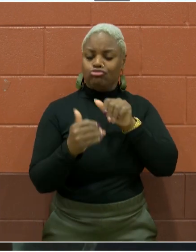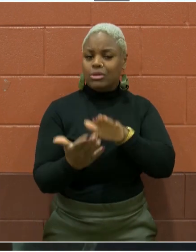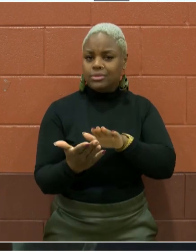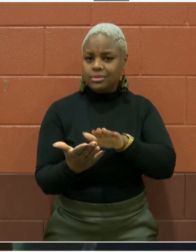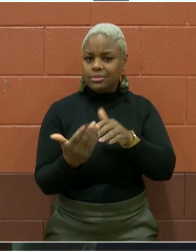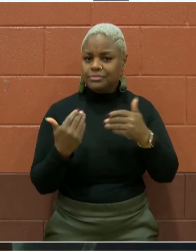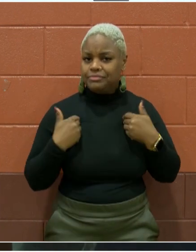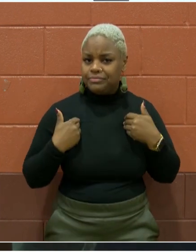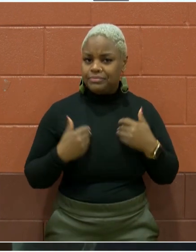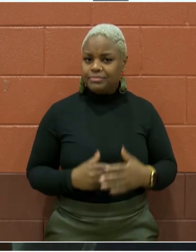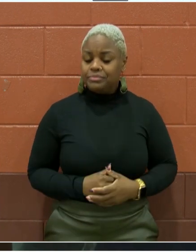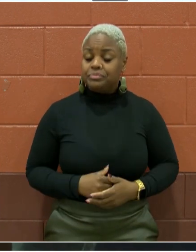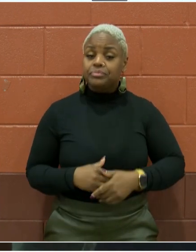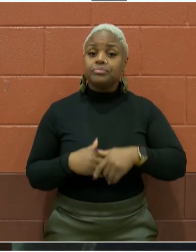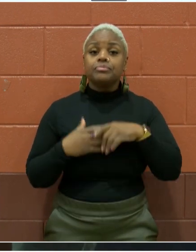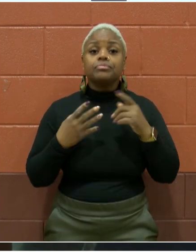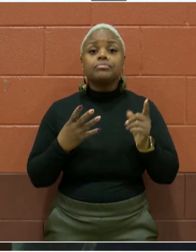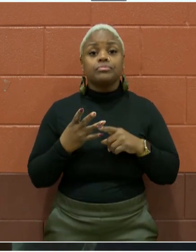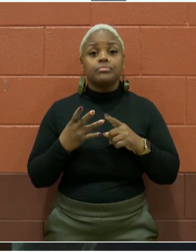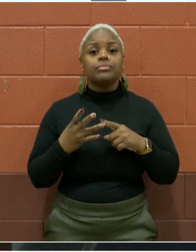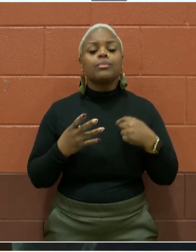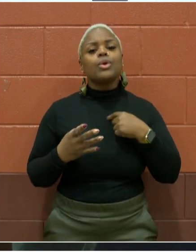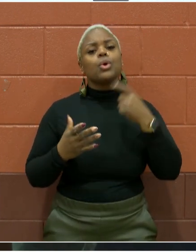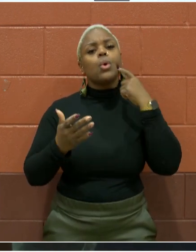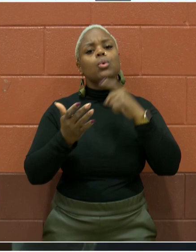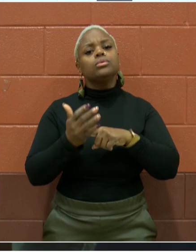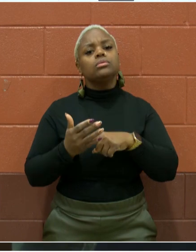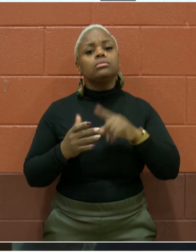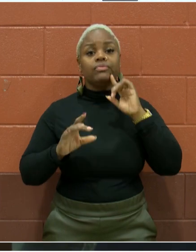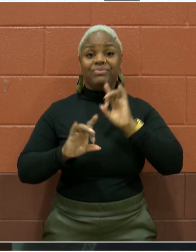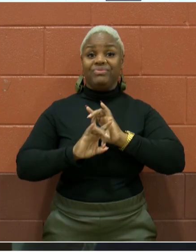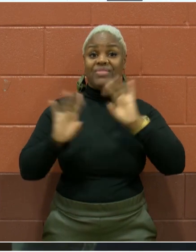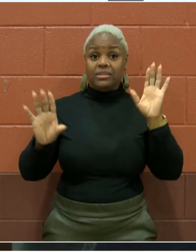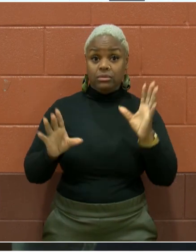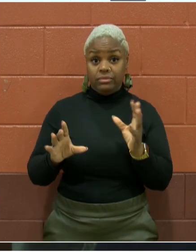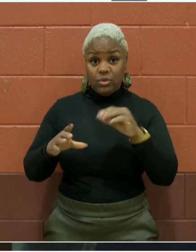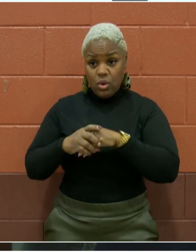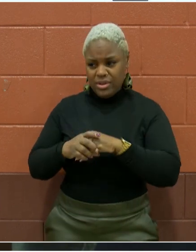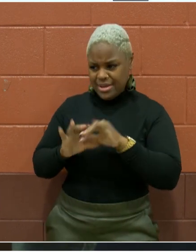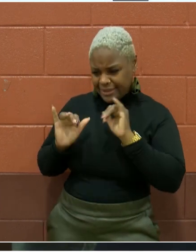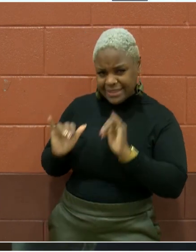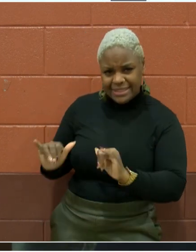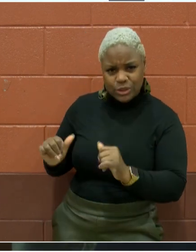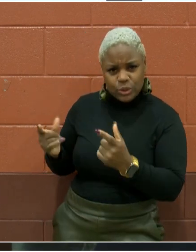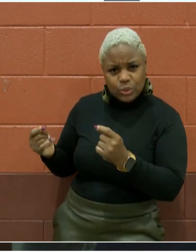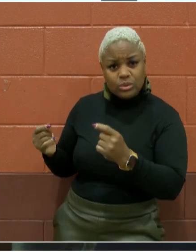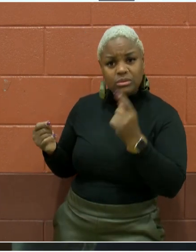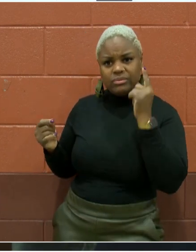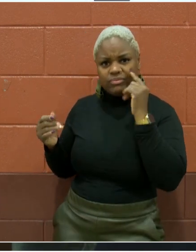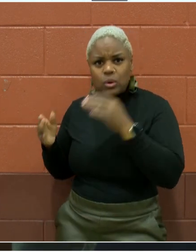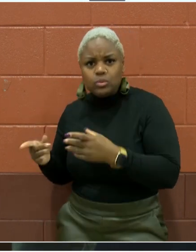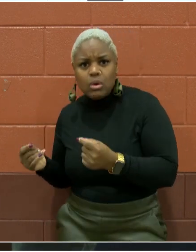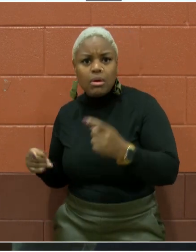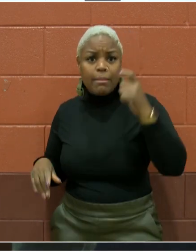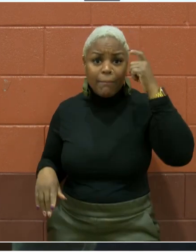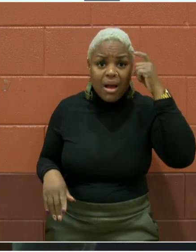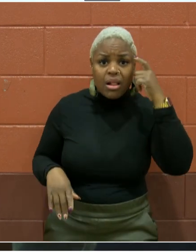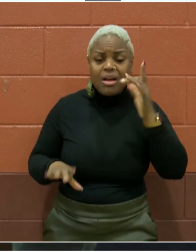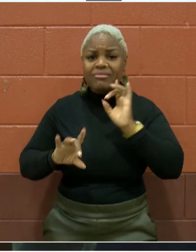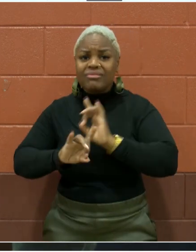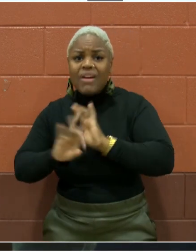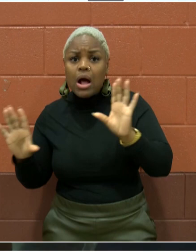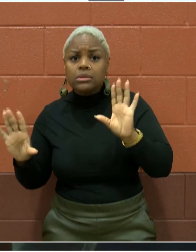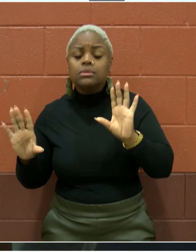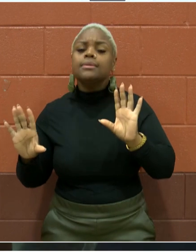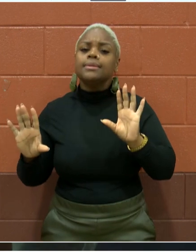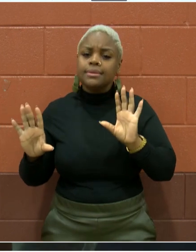crisis recognition, intervention, communications, and tactics with individuals in crisis. This part of the training really builds upon